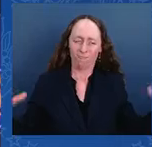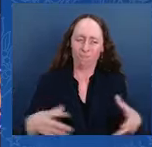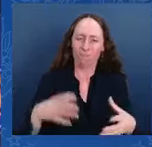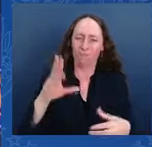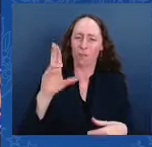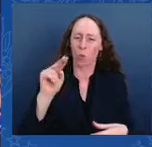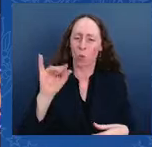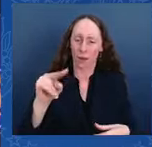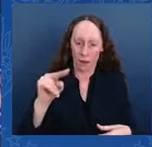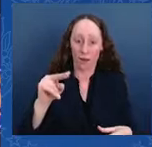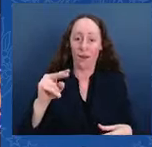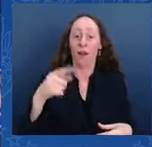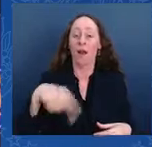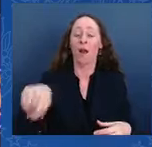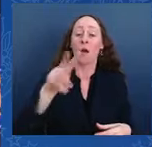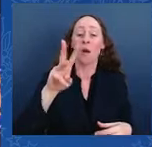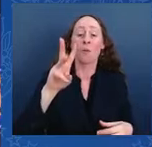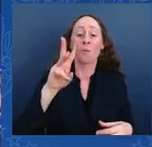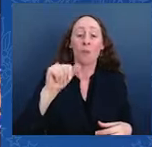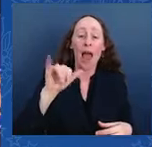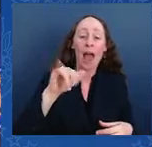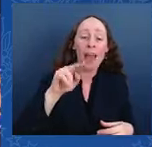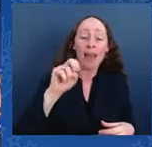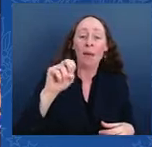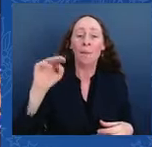692, who, in fact, thanks for hosting us today.